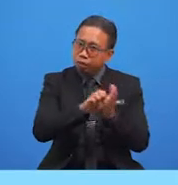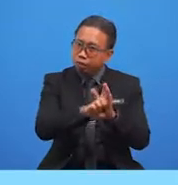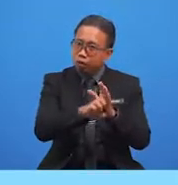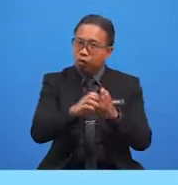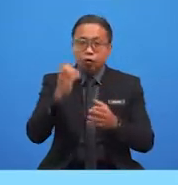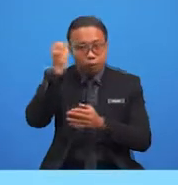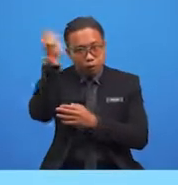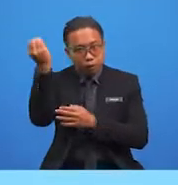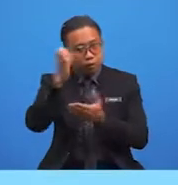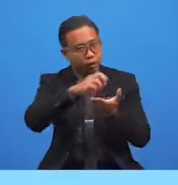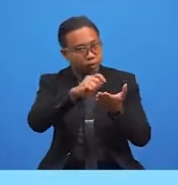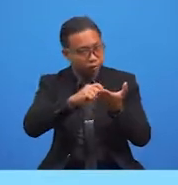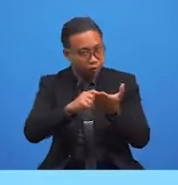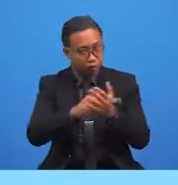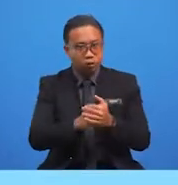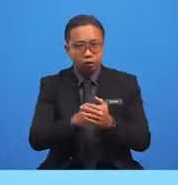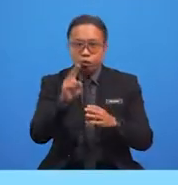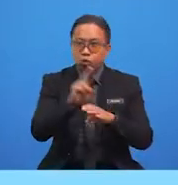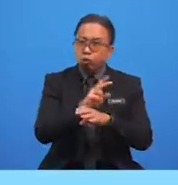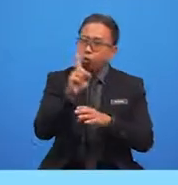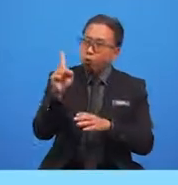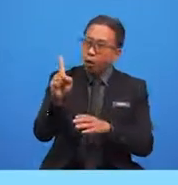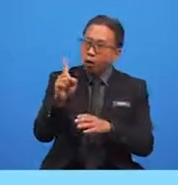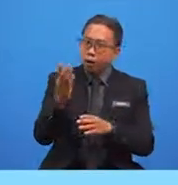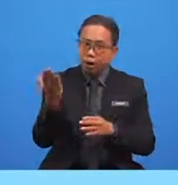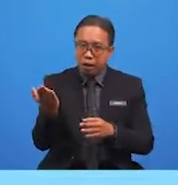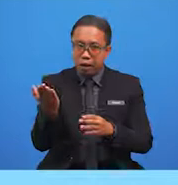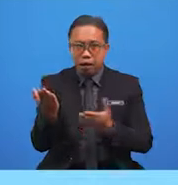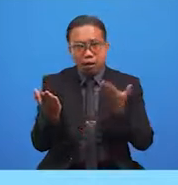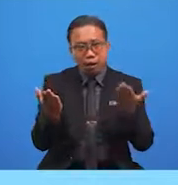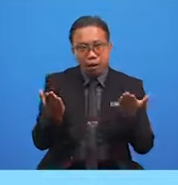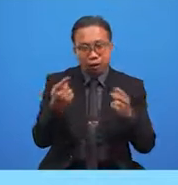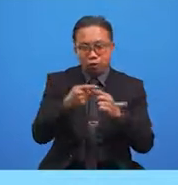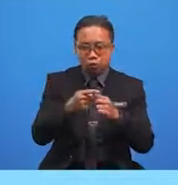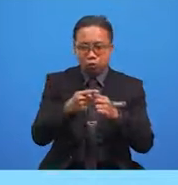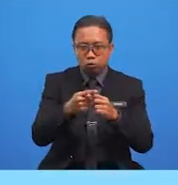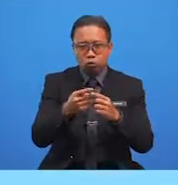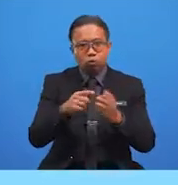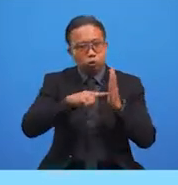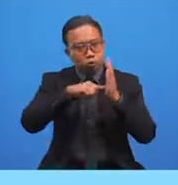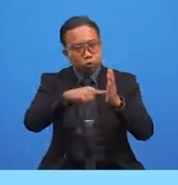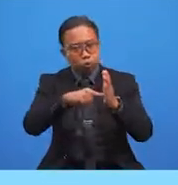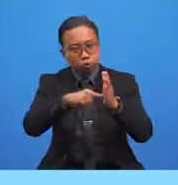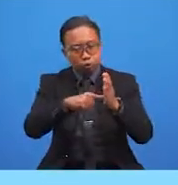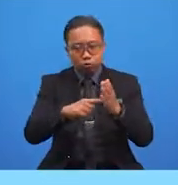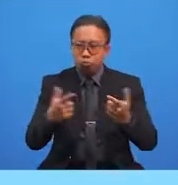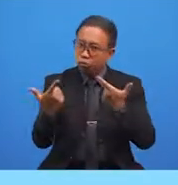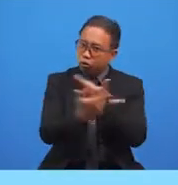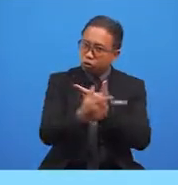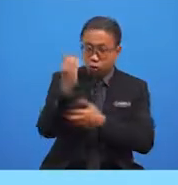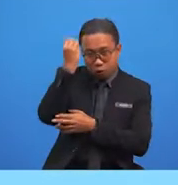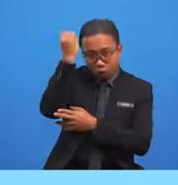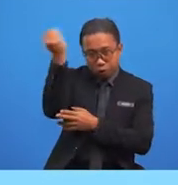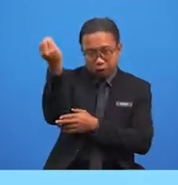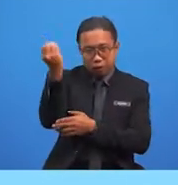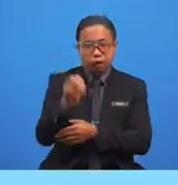essay, use on the one hand and on the other hand to show contrasting opinion,